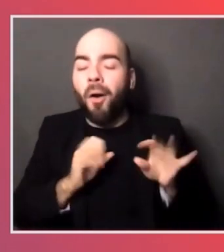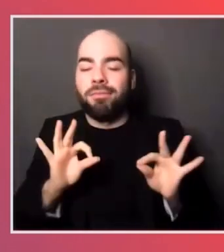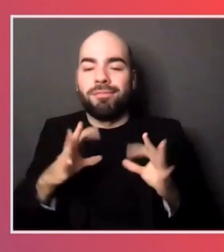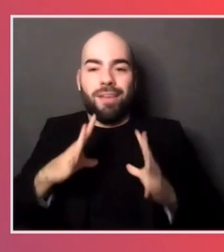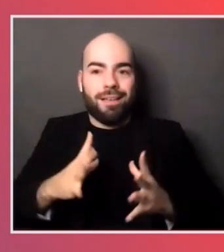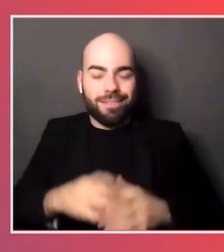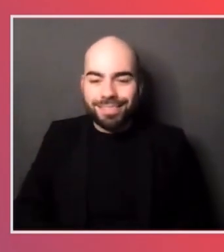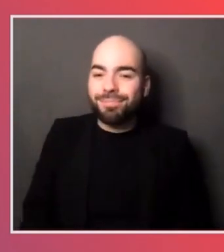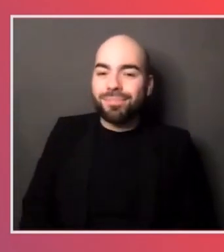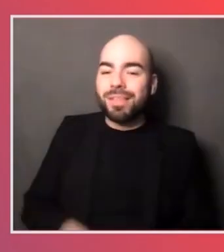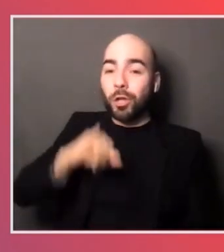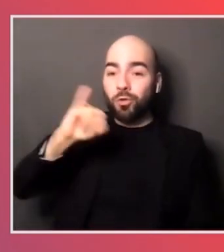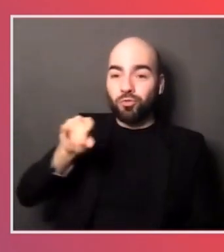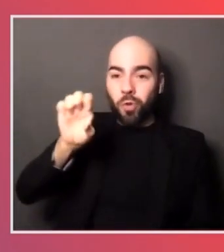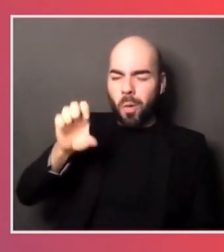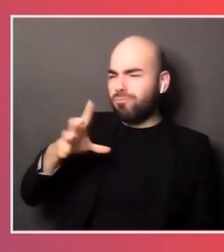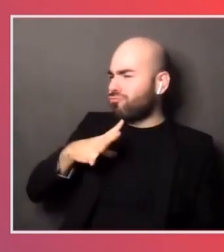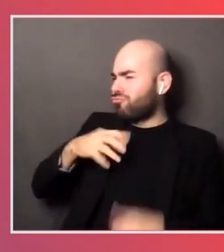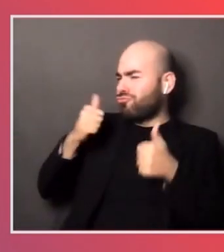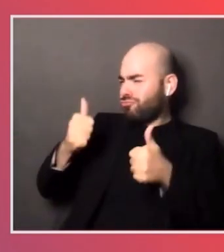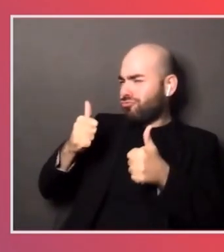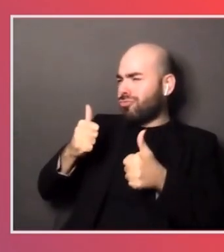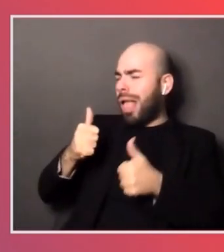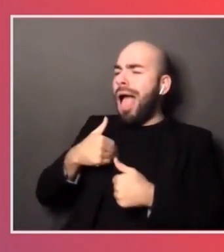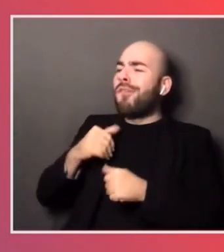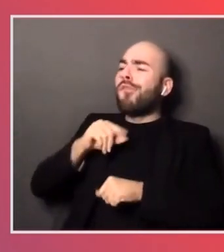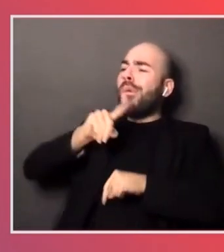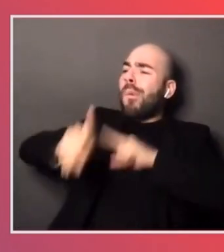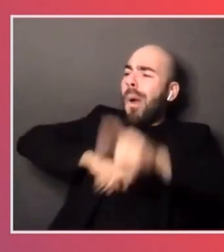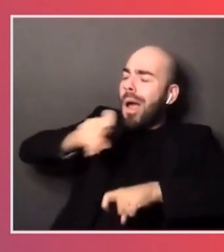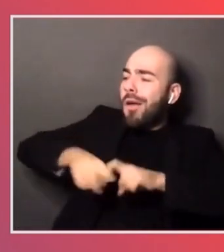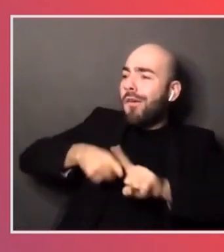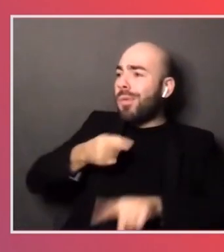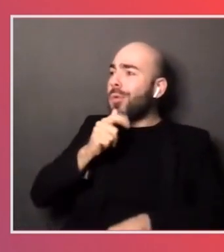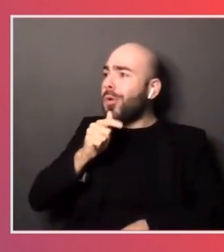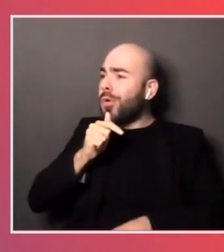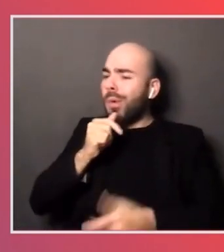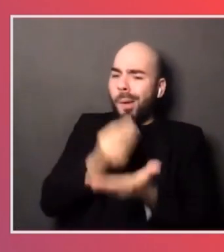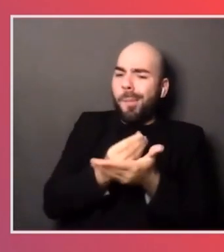coming from our incredible donors who are joining us today.